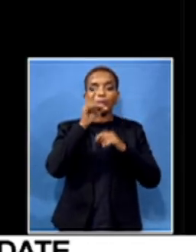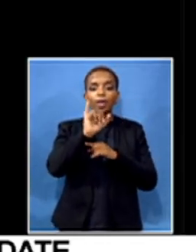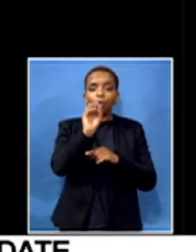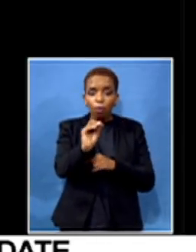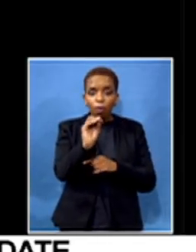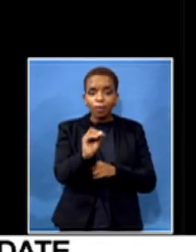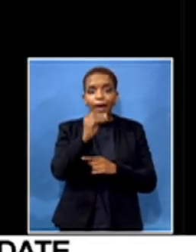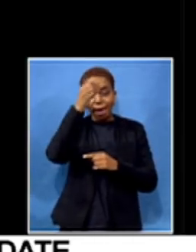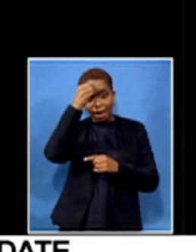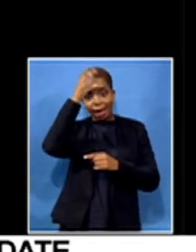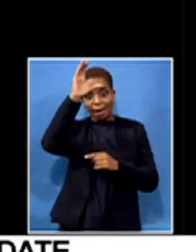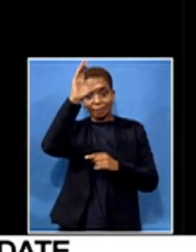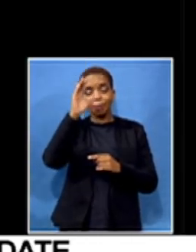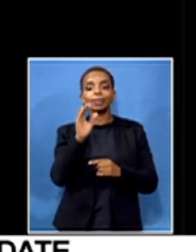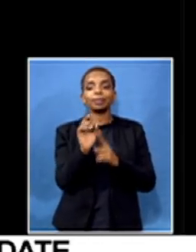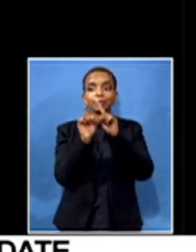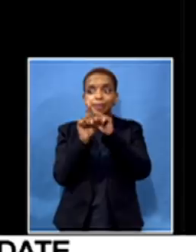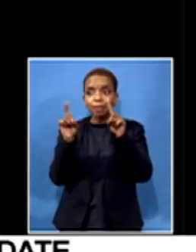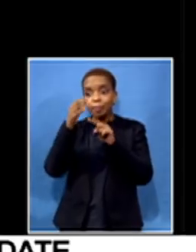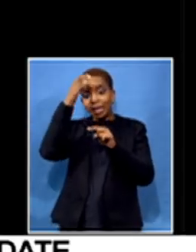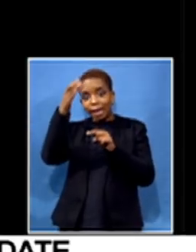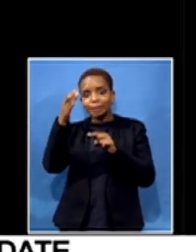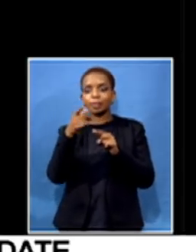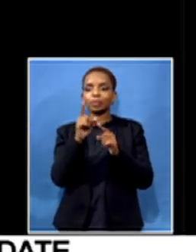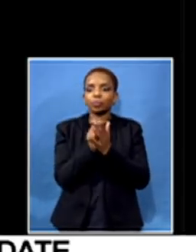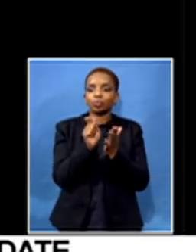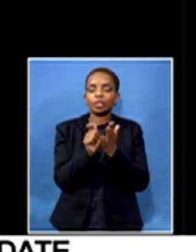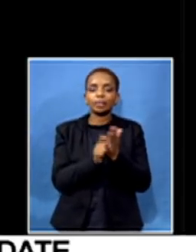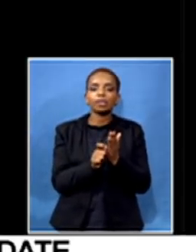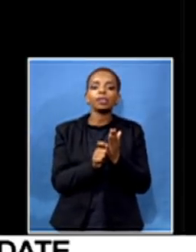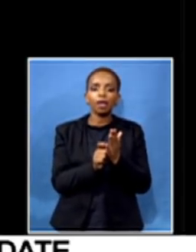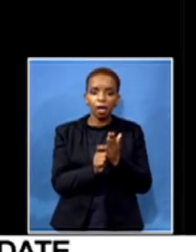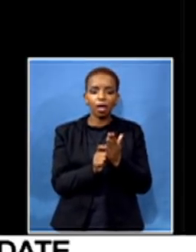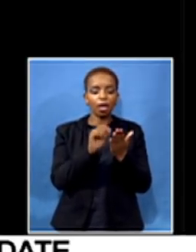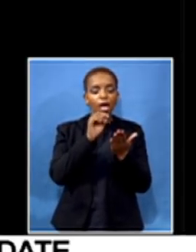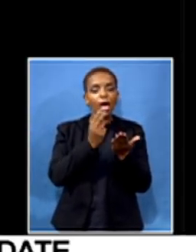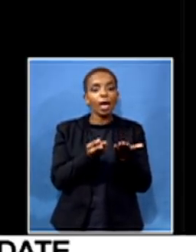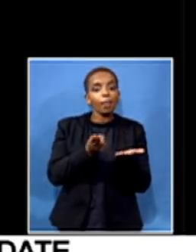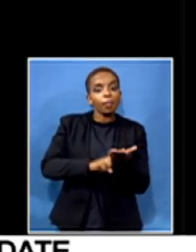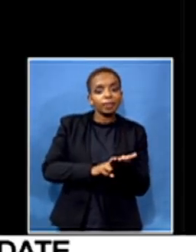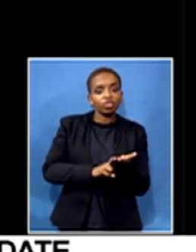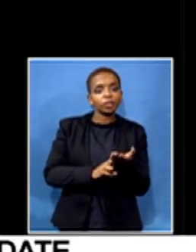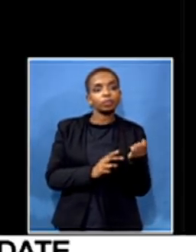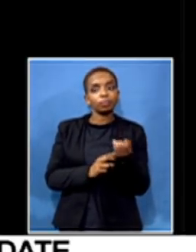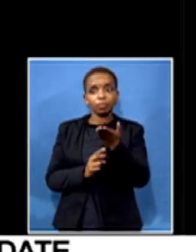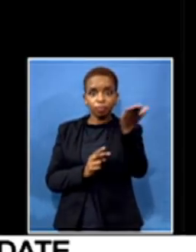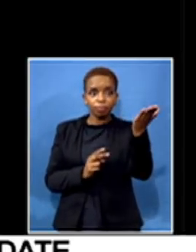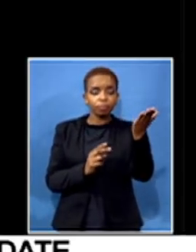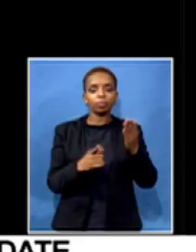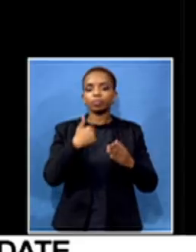a petition or they had written a statement in the public. However, I thought that